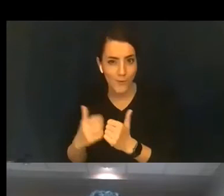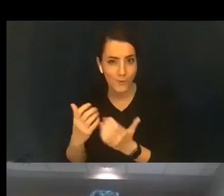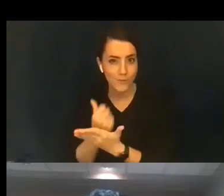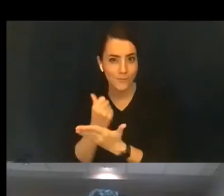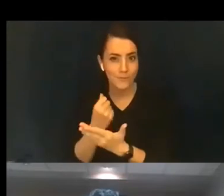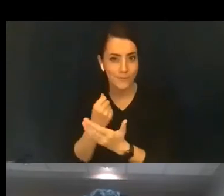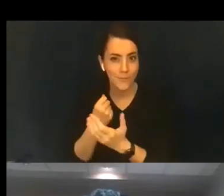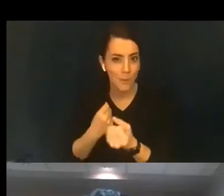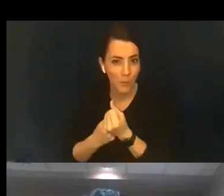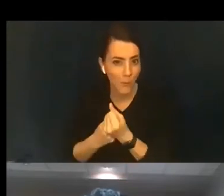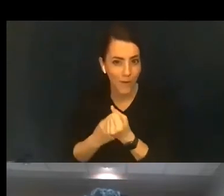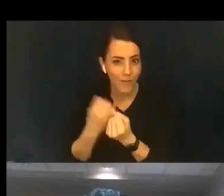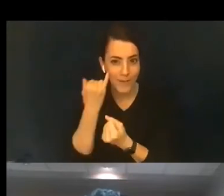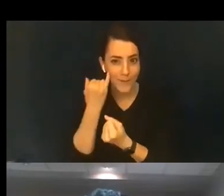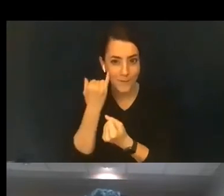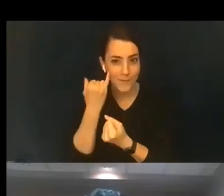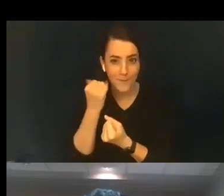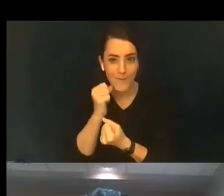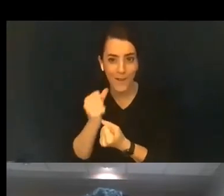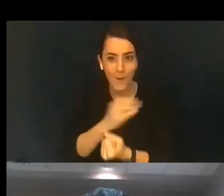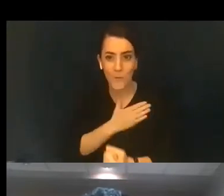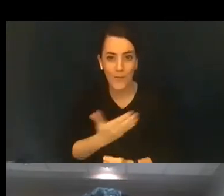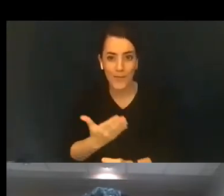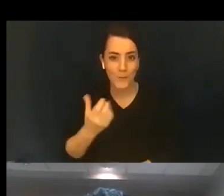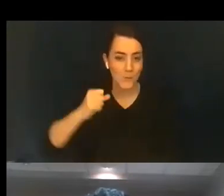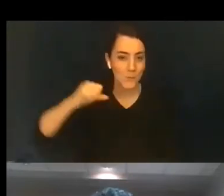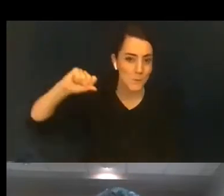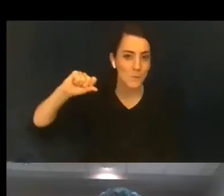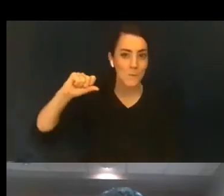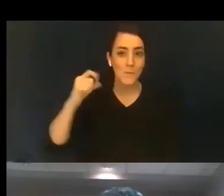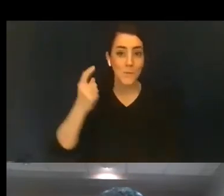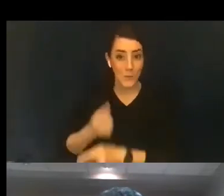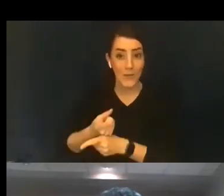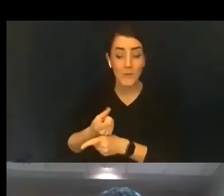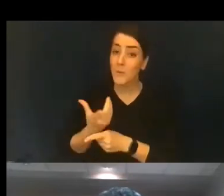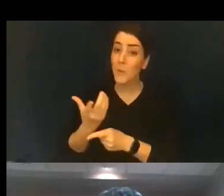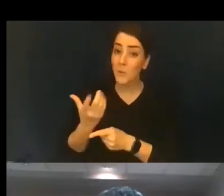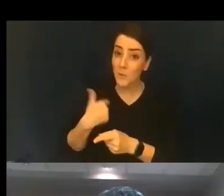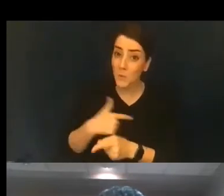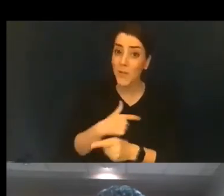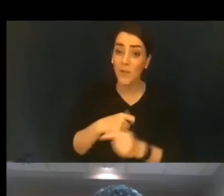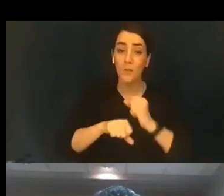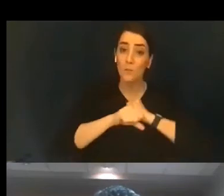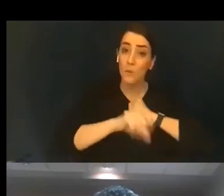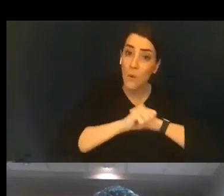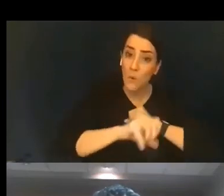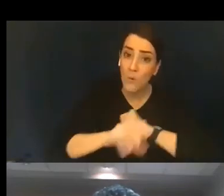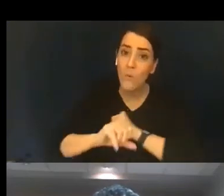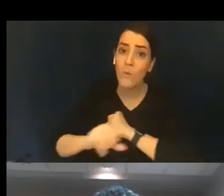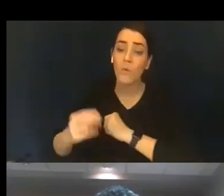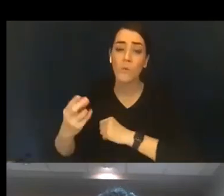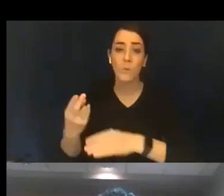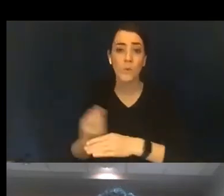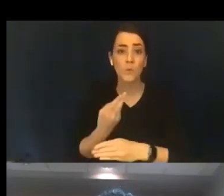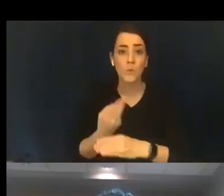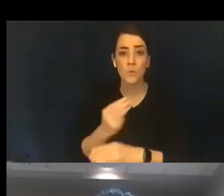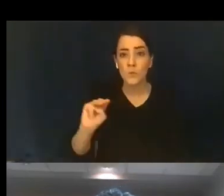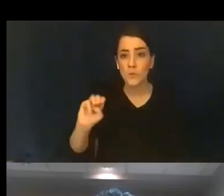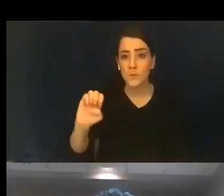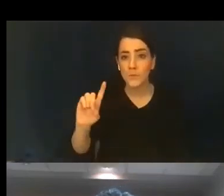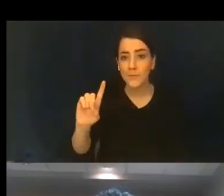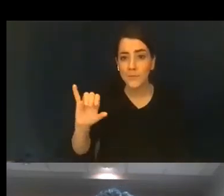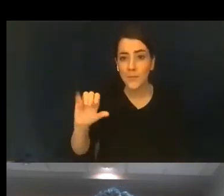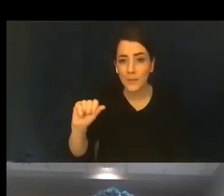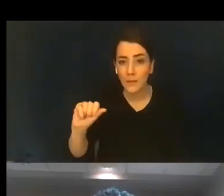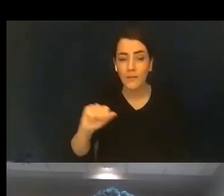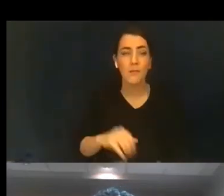promotion, promoting in different public venues, and using the media to kind of get the story out there,